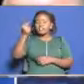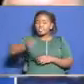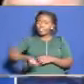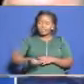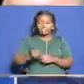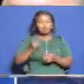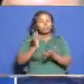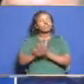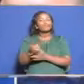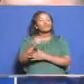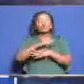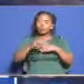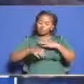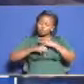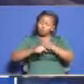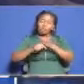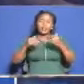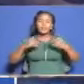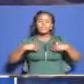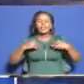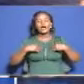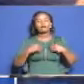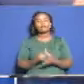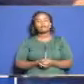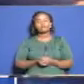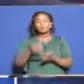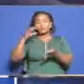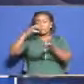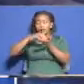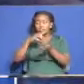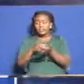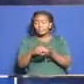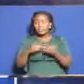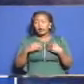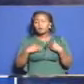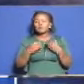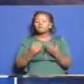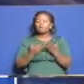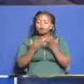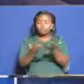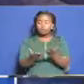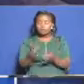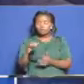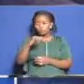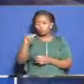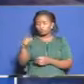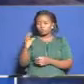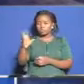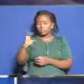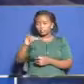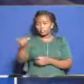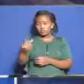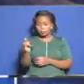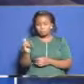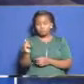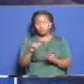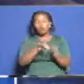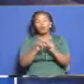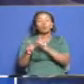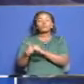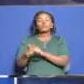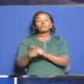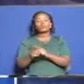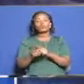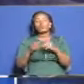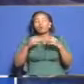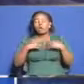we have all the confidence in them. The case has been referred to the Chief Justice for the